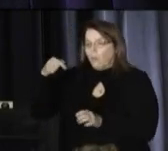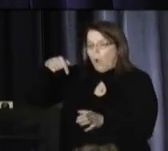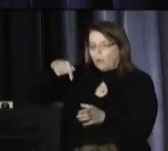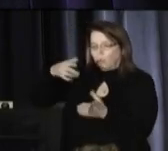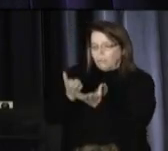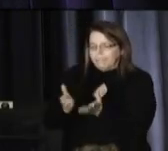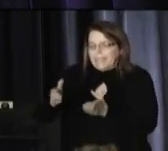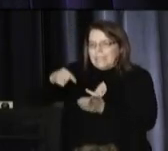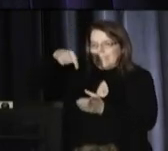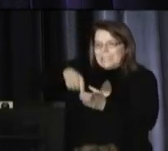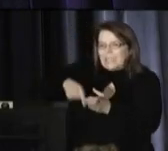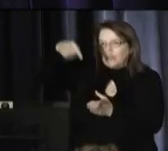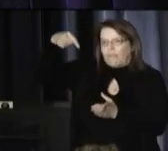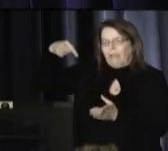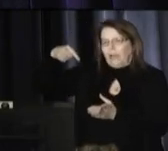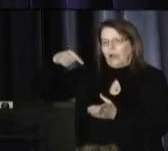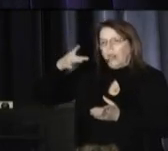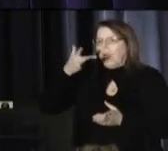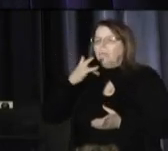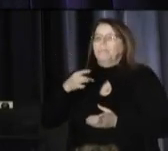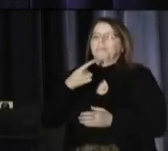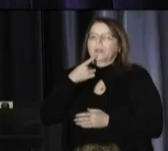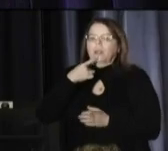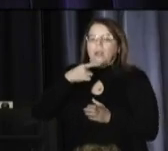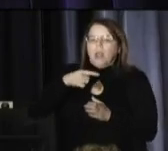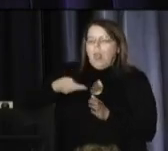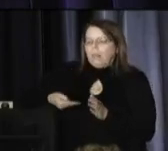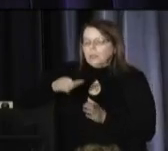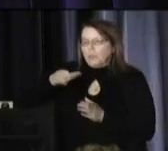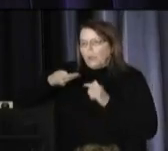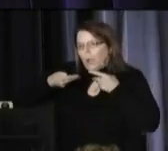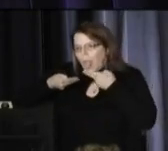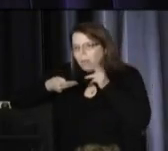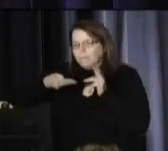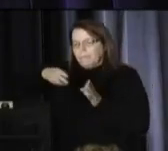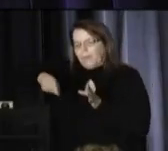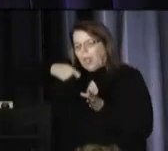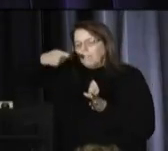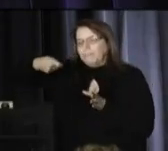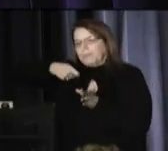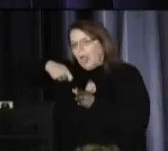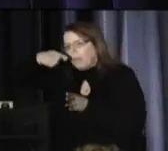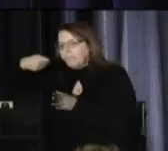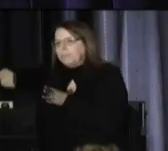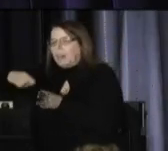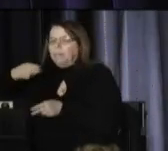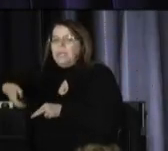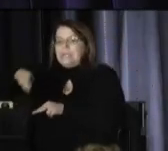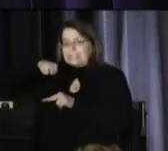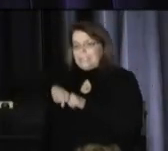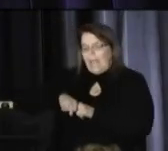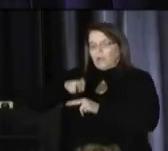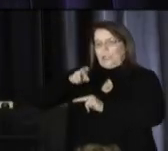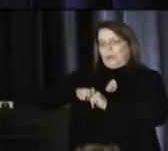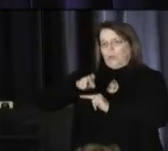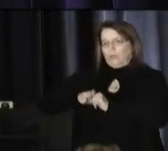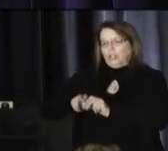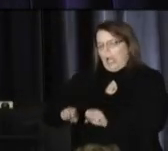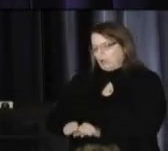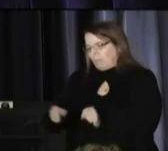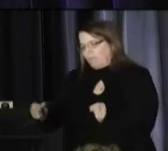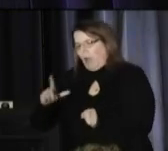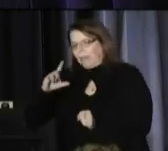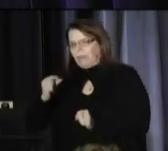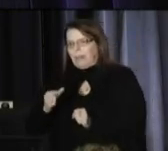in the porridges and tongue in all of the spoons. She settles into the chairs and breaks their legs.